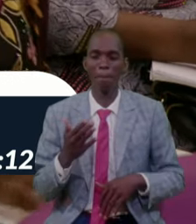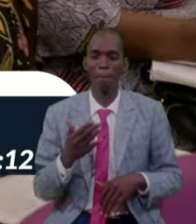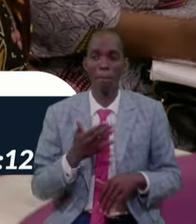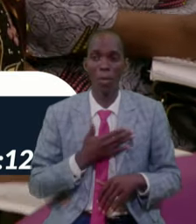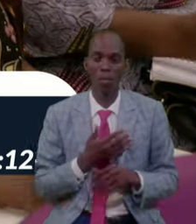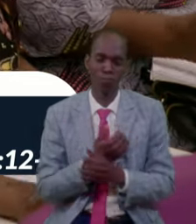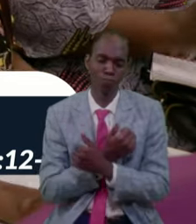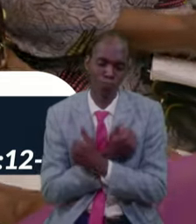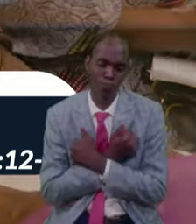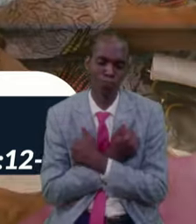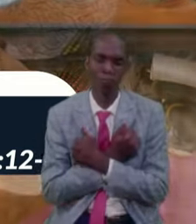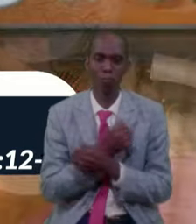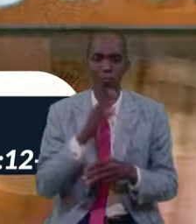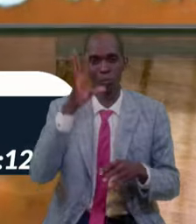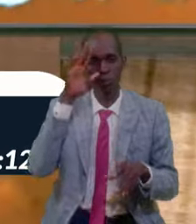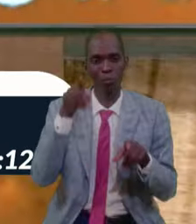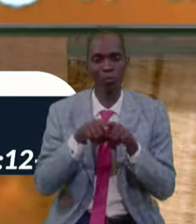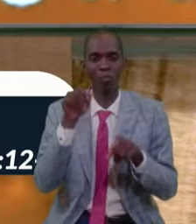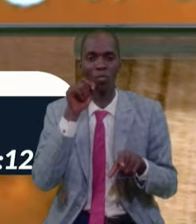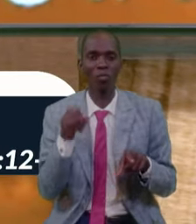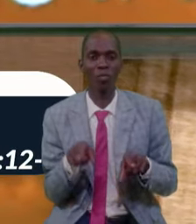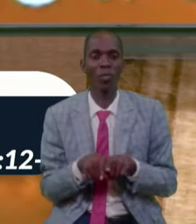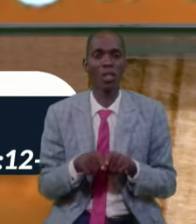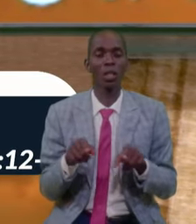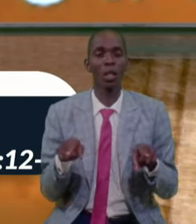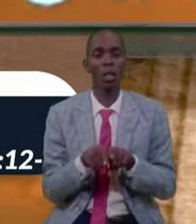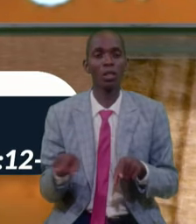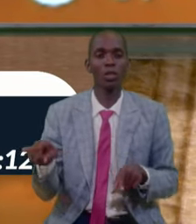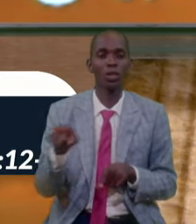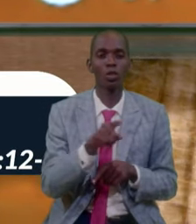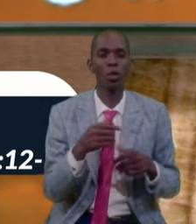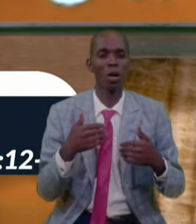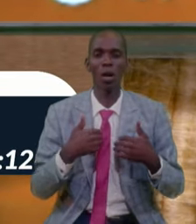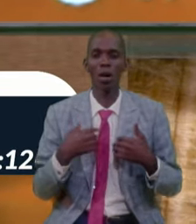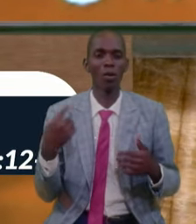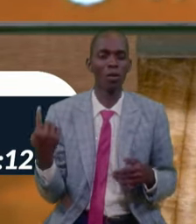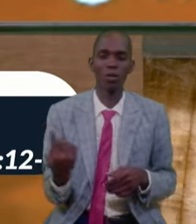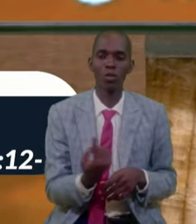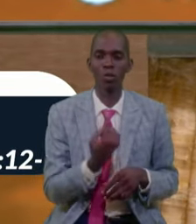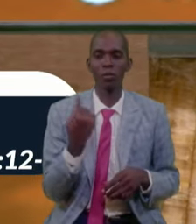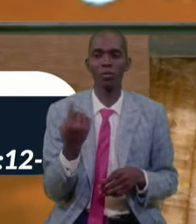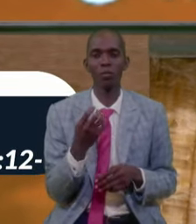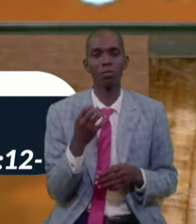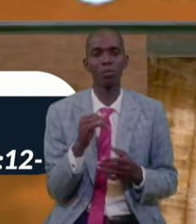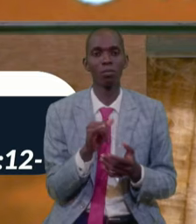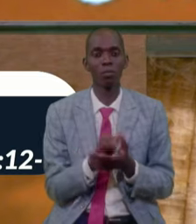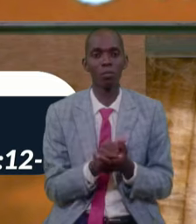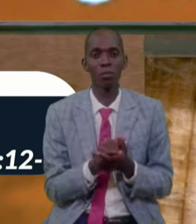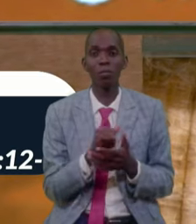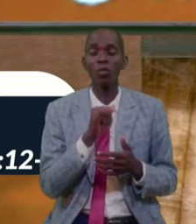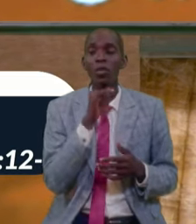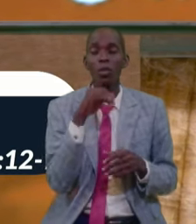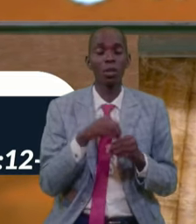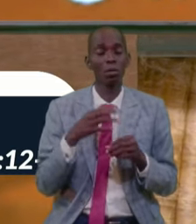my brethren, as ye have always obeyed, not as in my